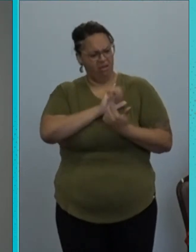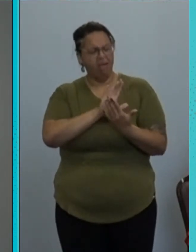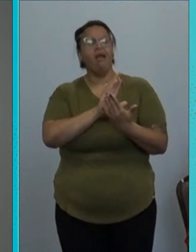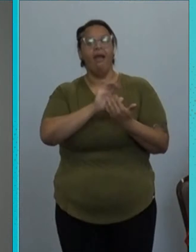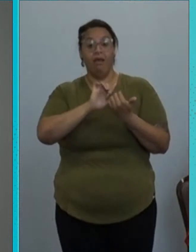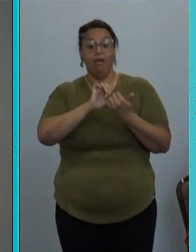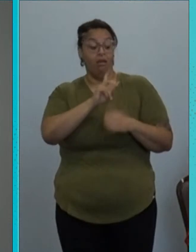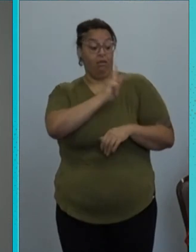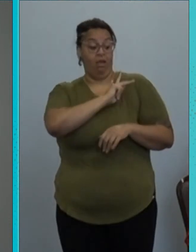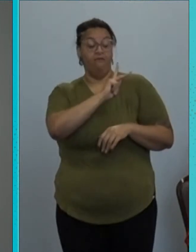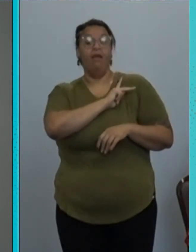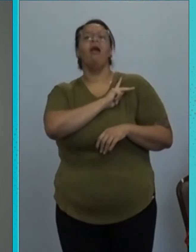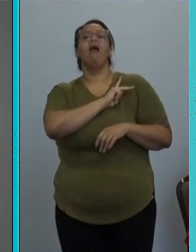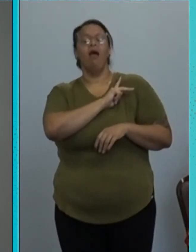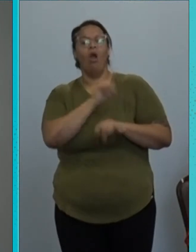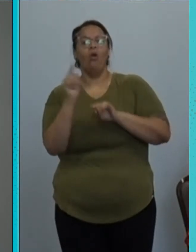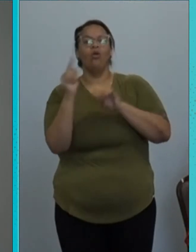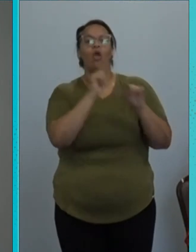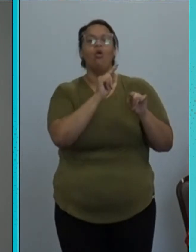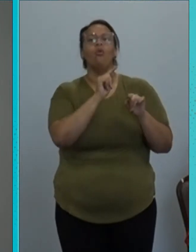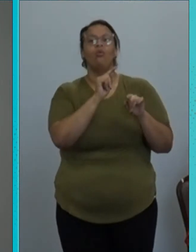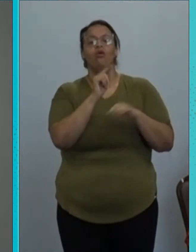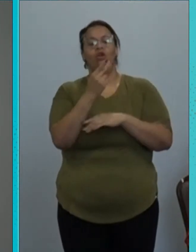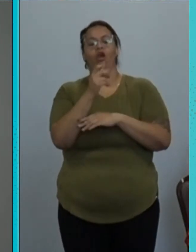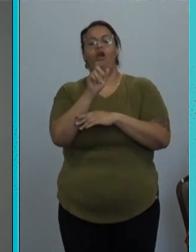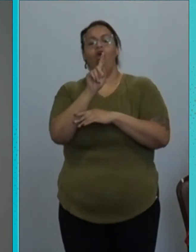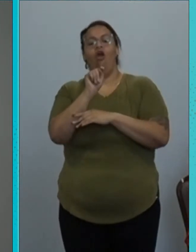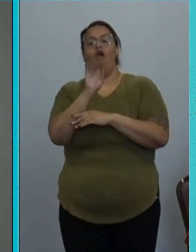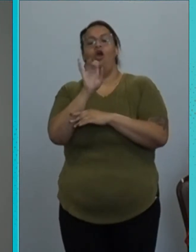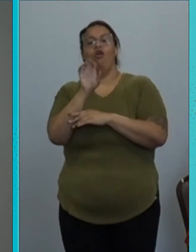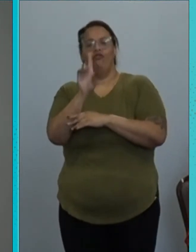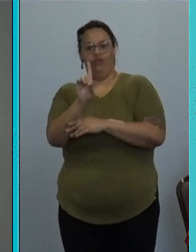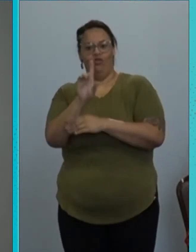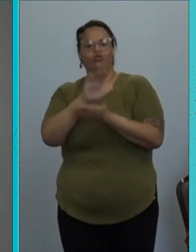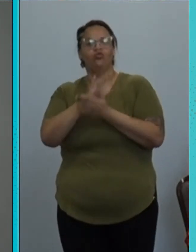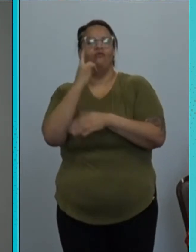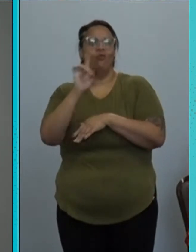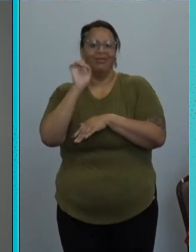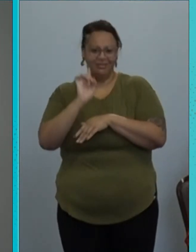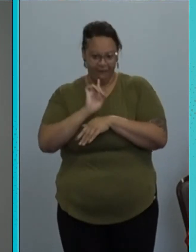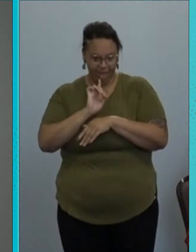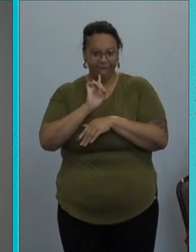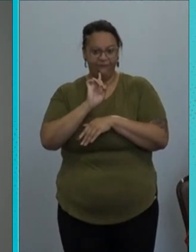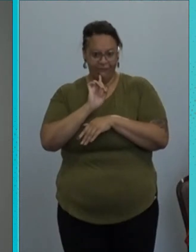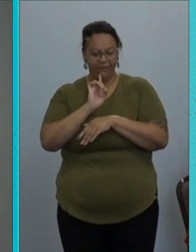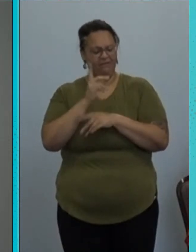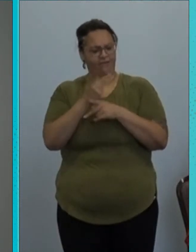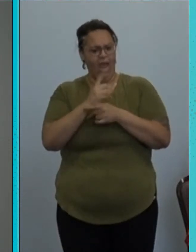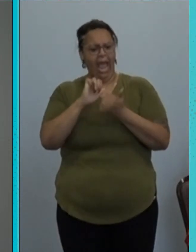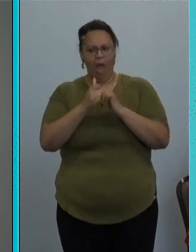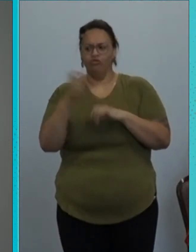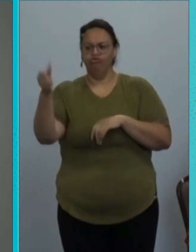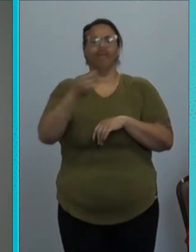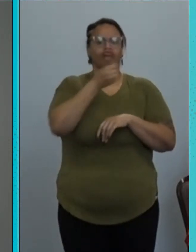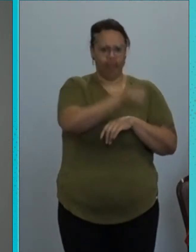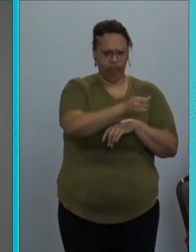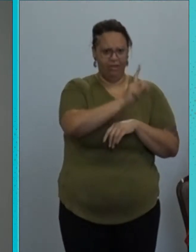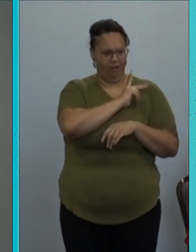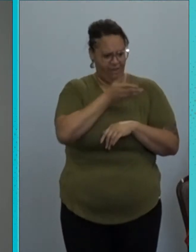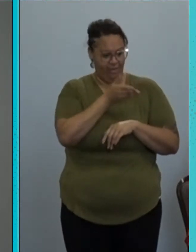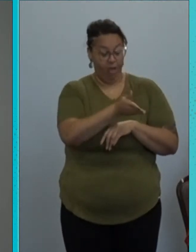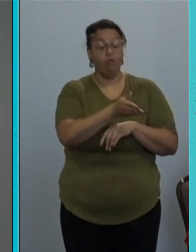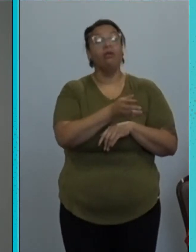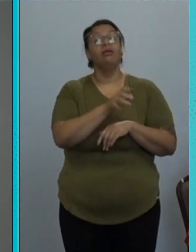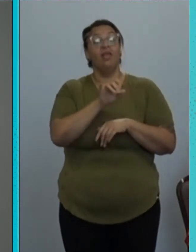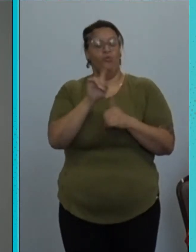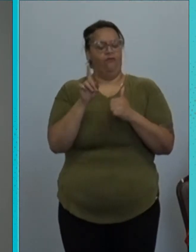Cave to go to the Hartford School for Deaf Students. And that's the first school